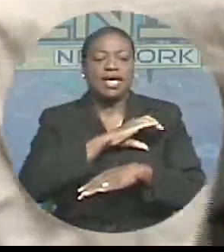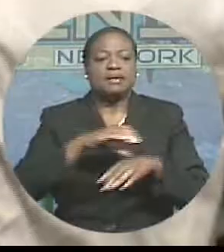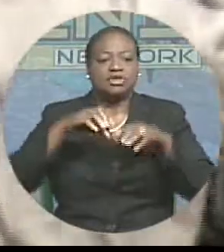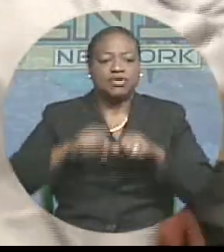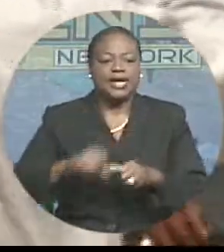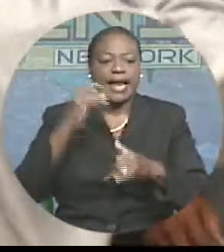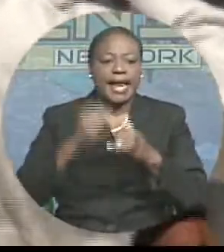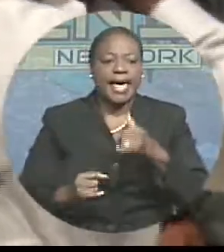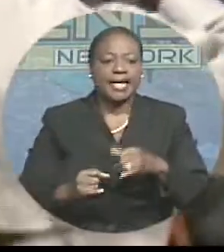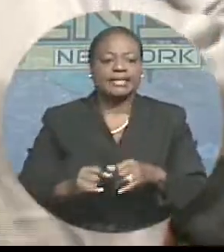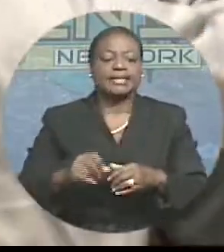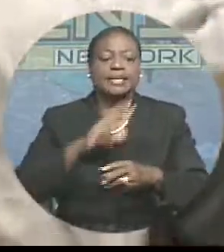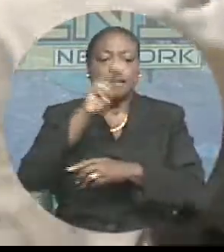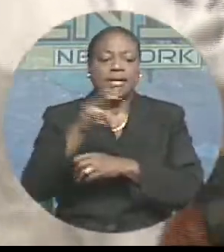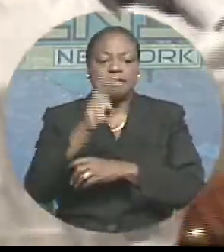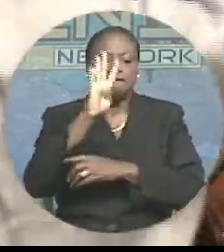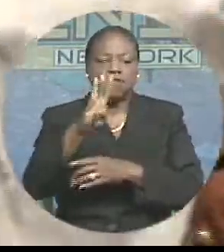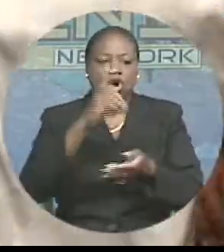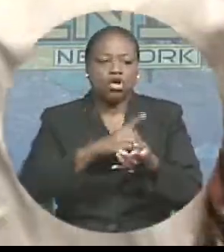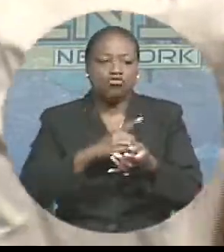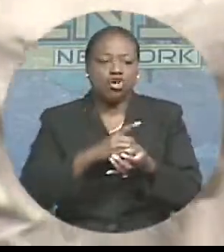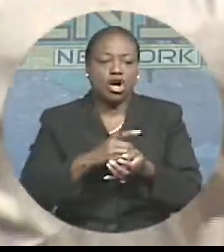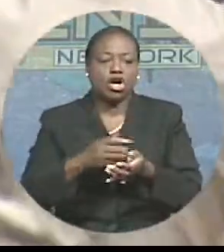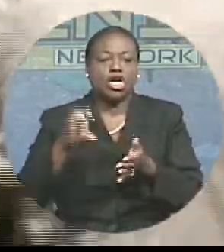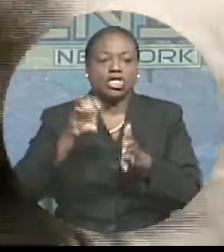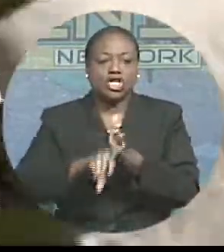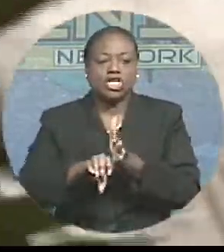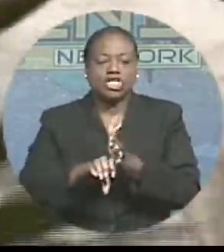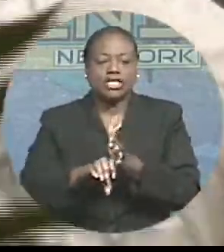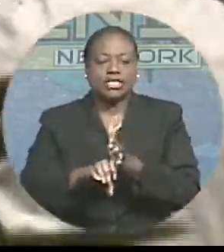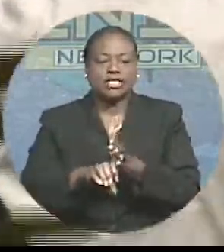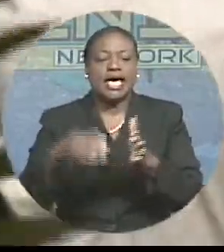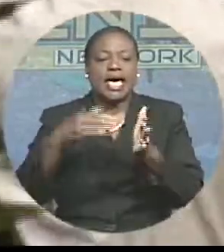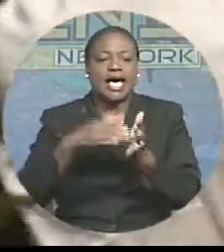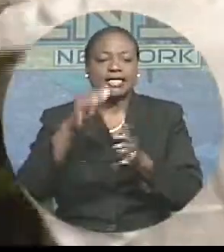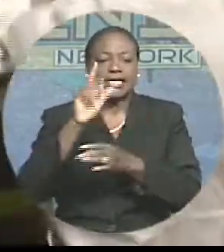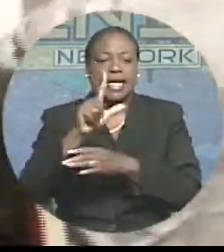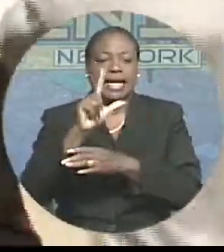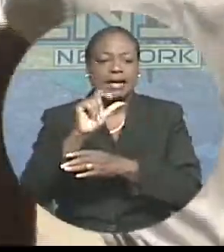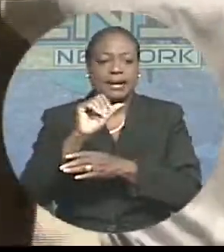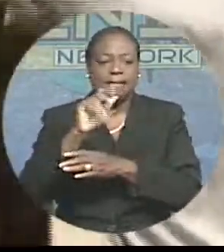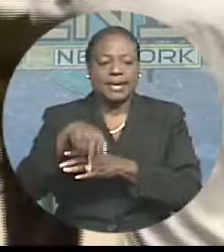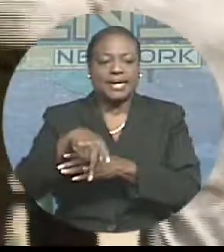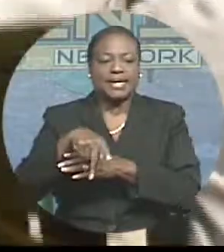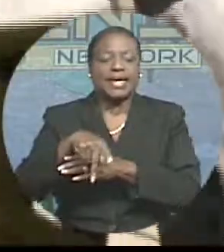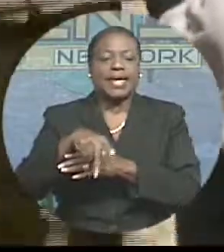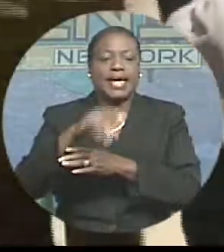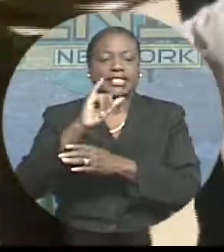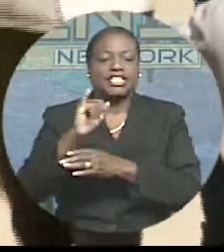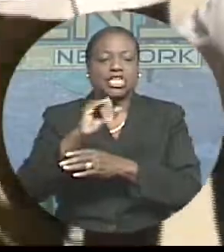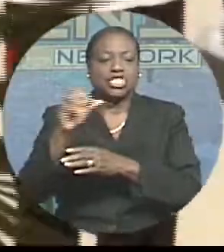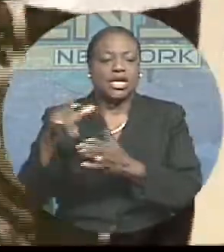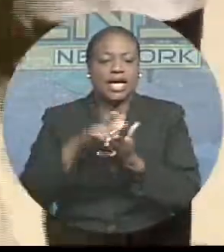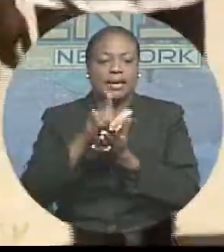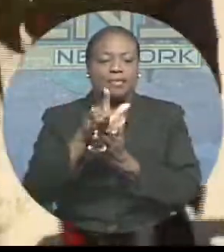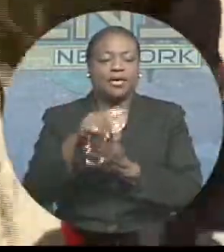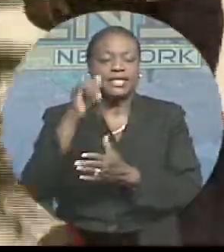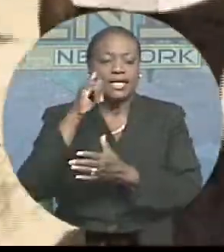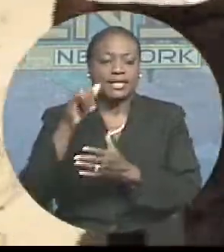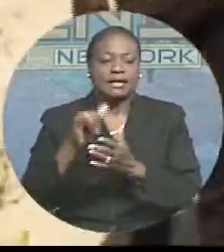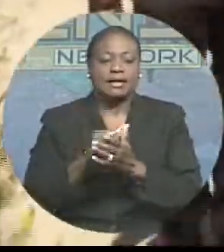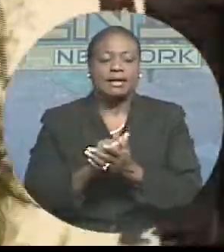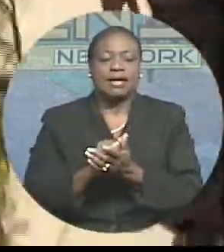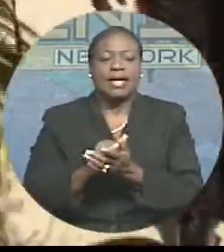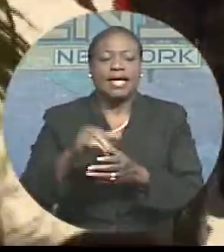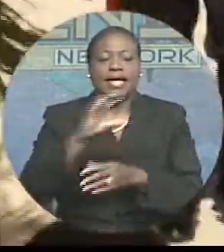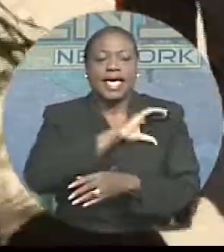Monday on 4 drug charges in connection with the drug bust at Lynden Pinland International Airport a few weeks ago. Campbell, who was initially